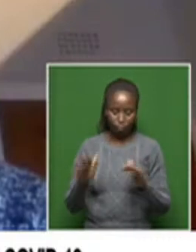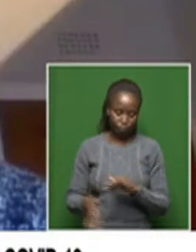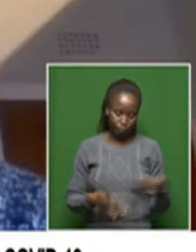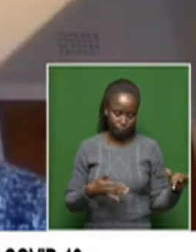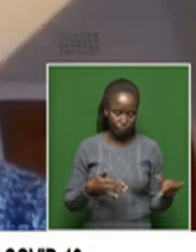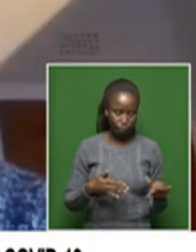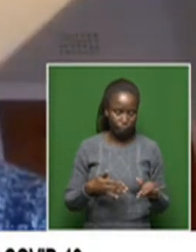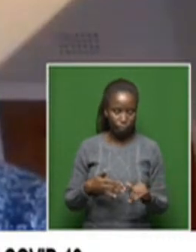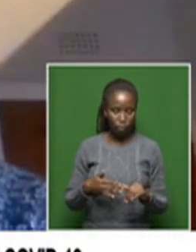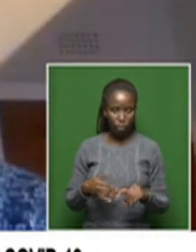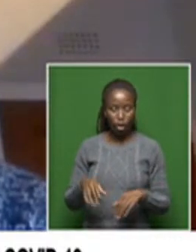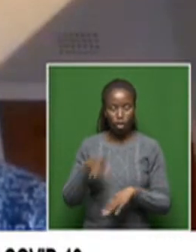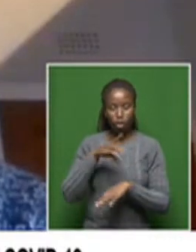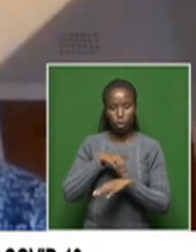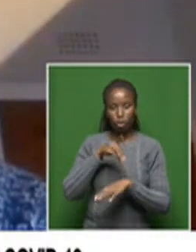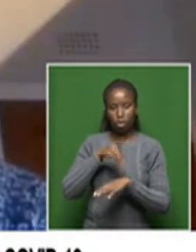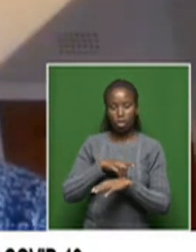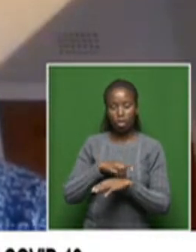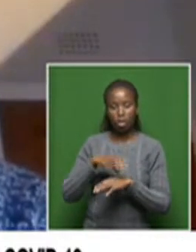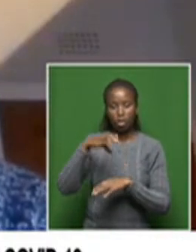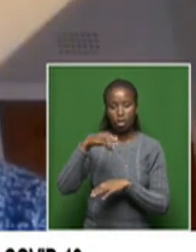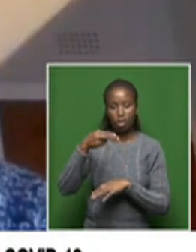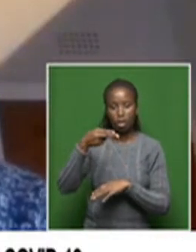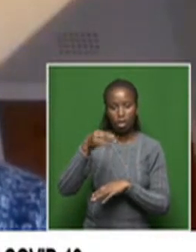Crisp now to join us.